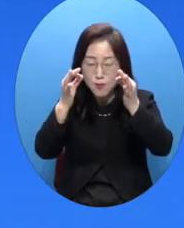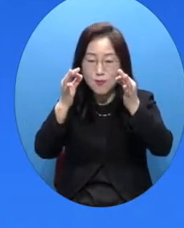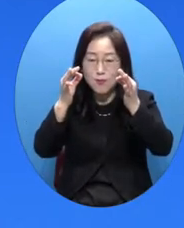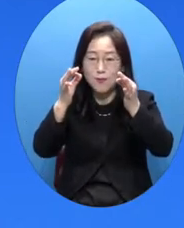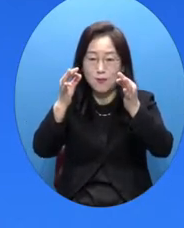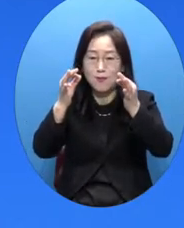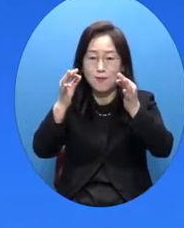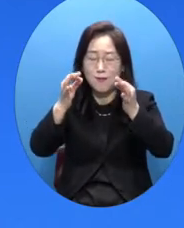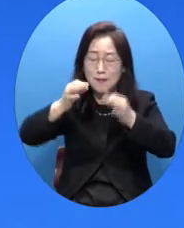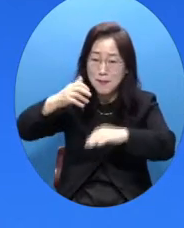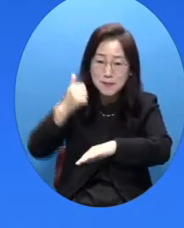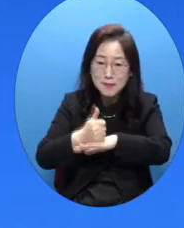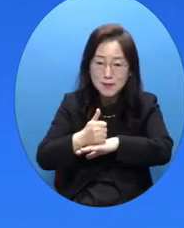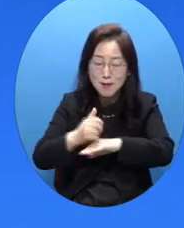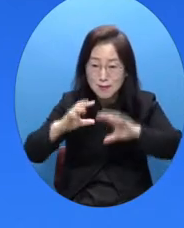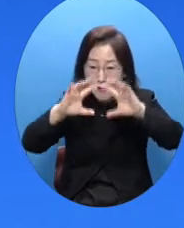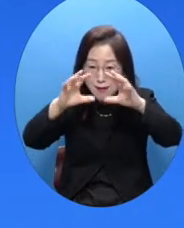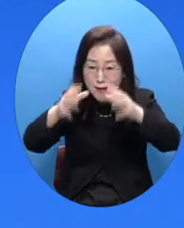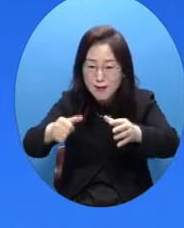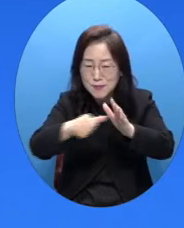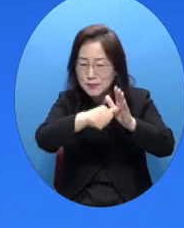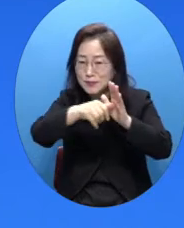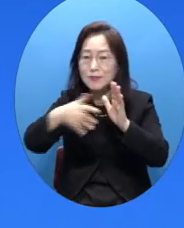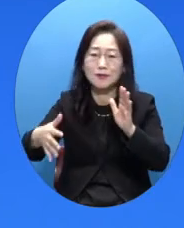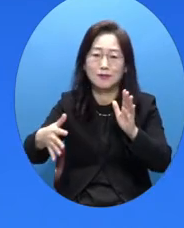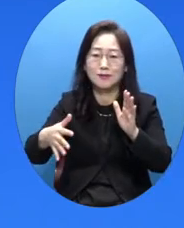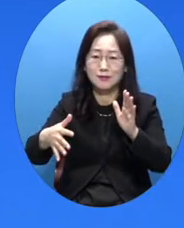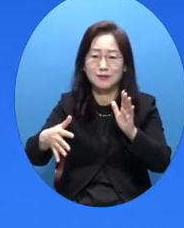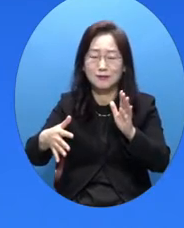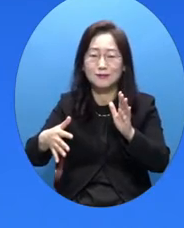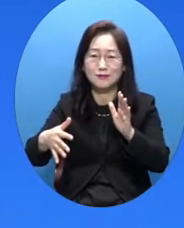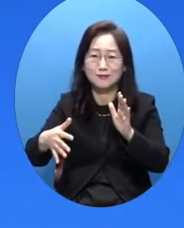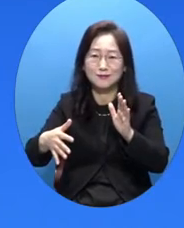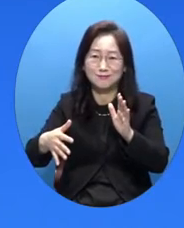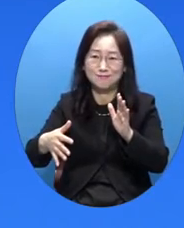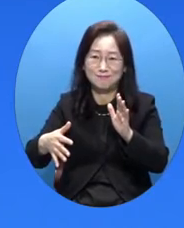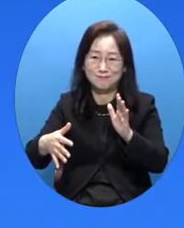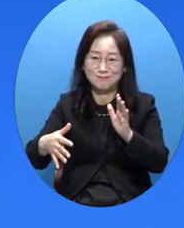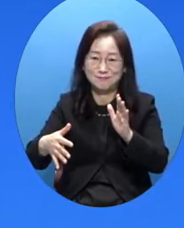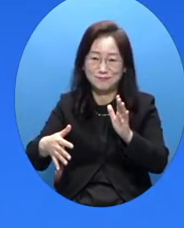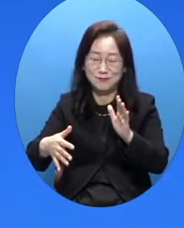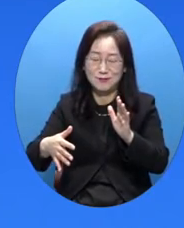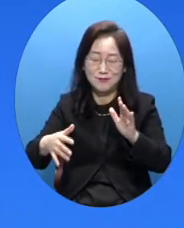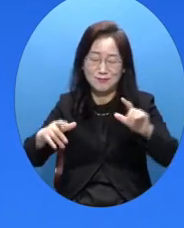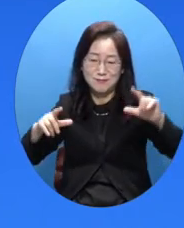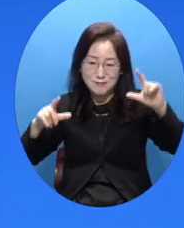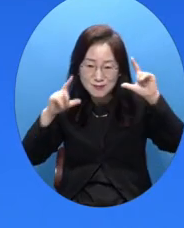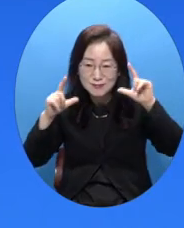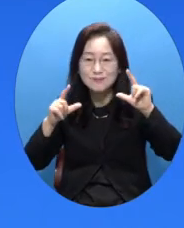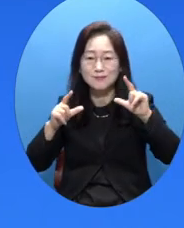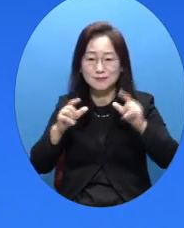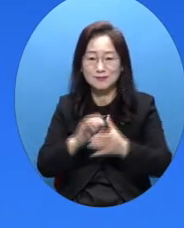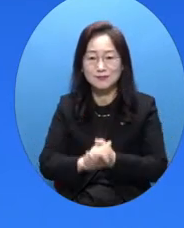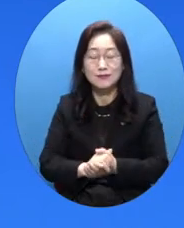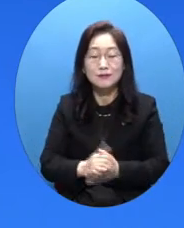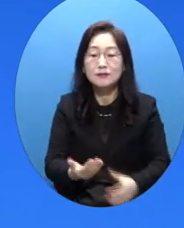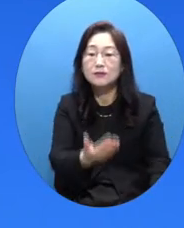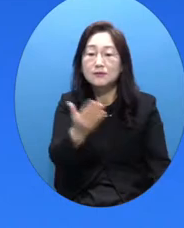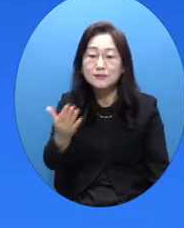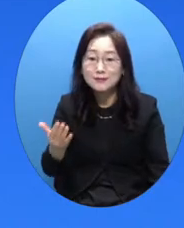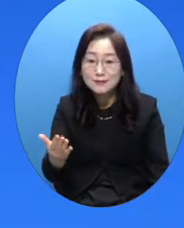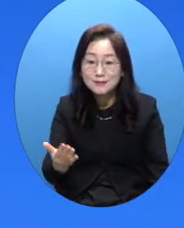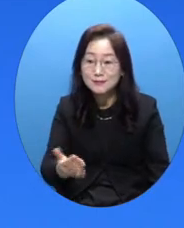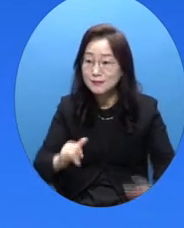but utmost efforts to become one of the top